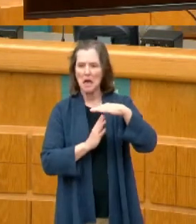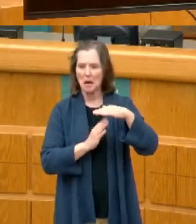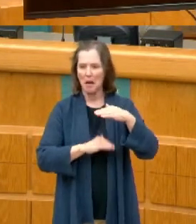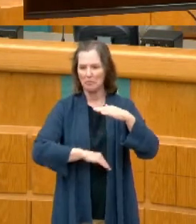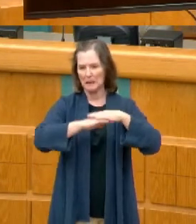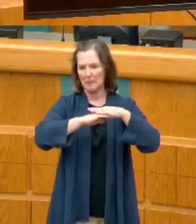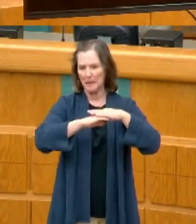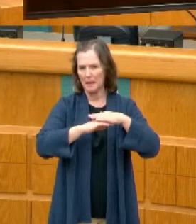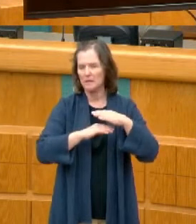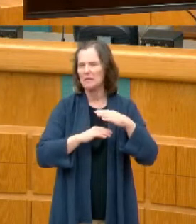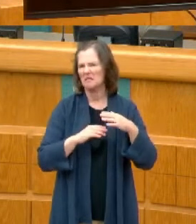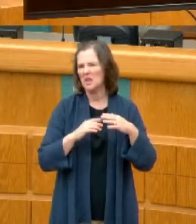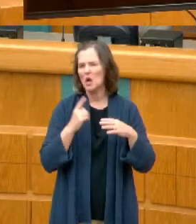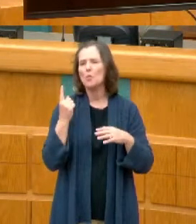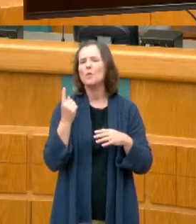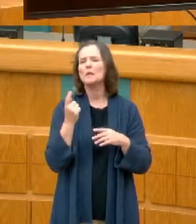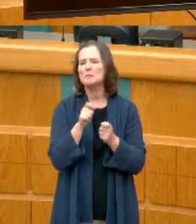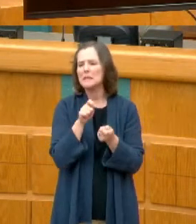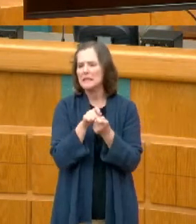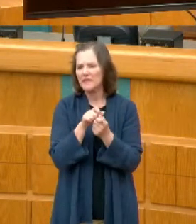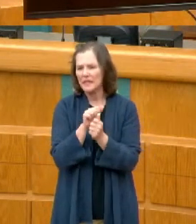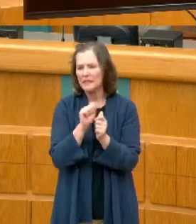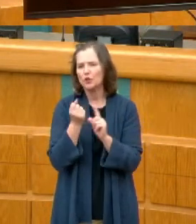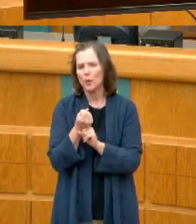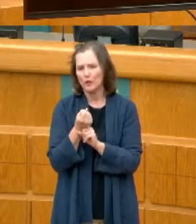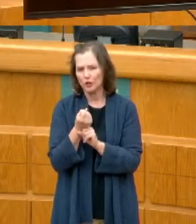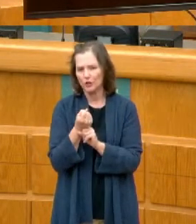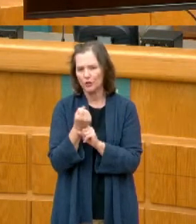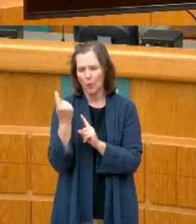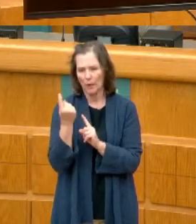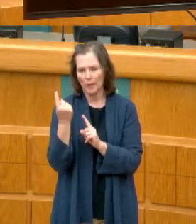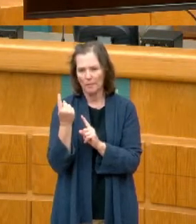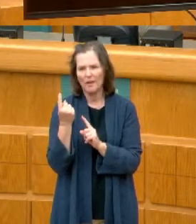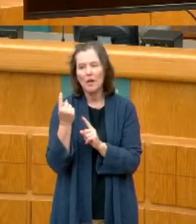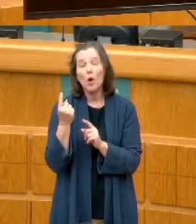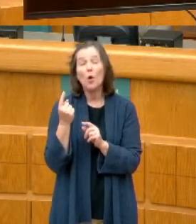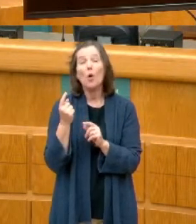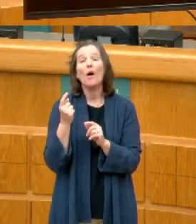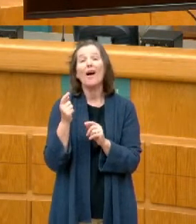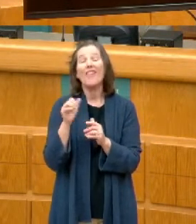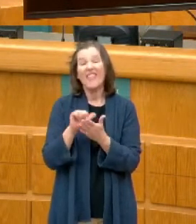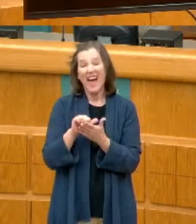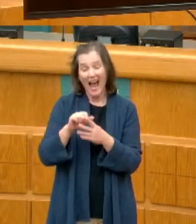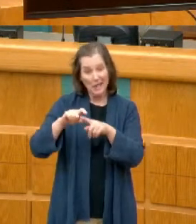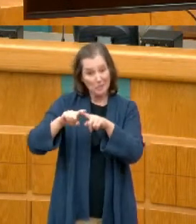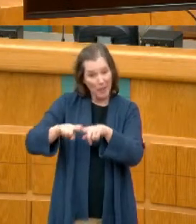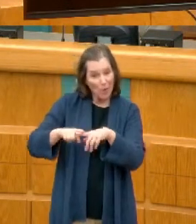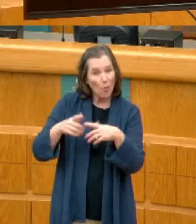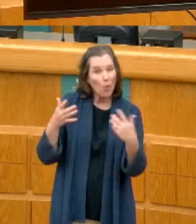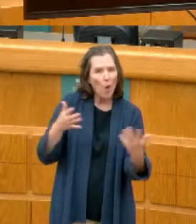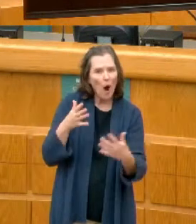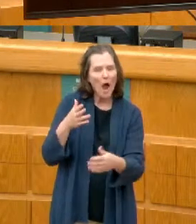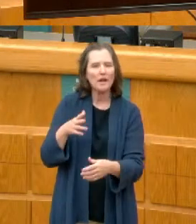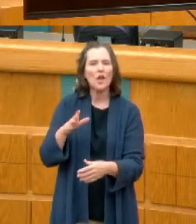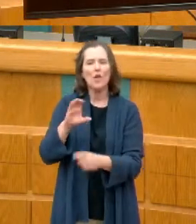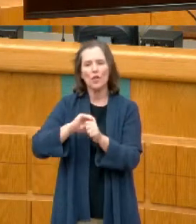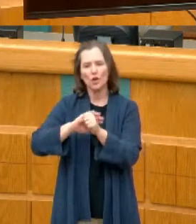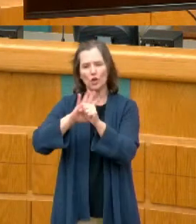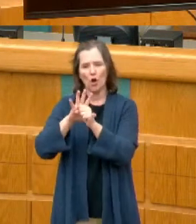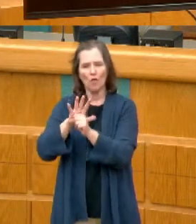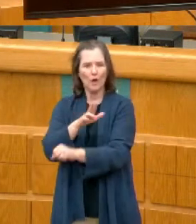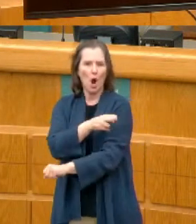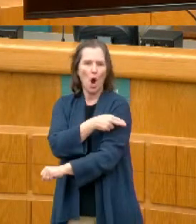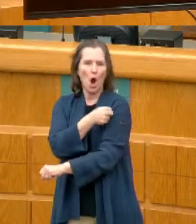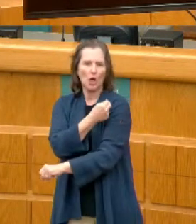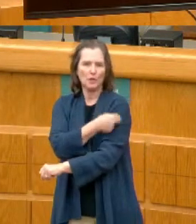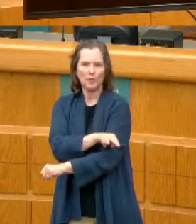The key factor here is what's called the COVID hospitalization rate. And I'm going to direct your attention to the screen here shortly.